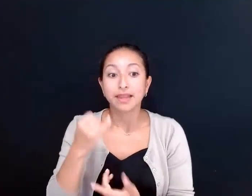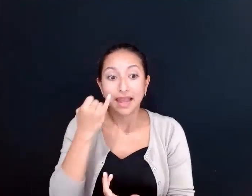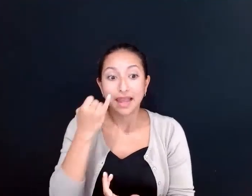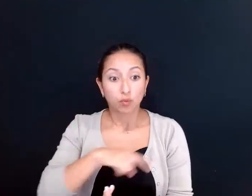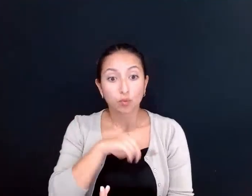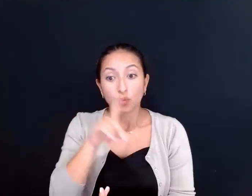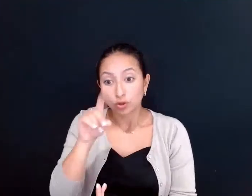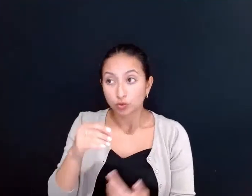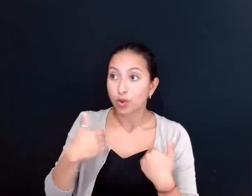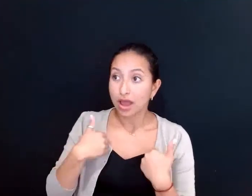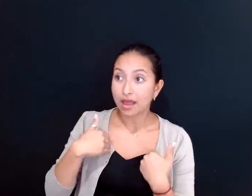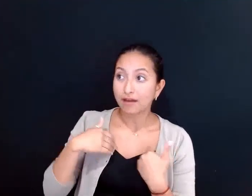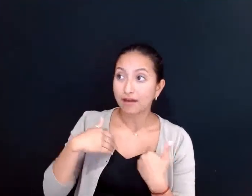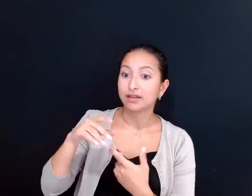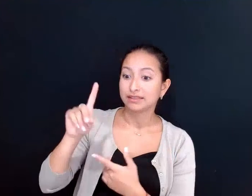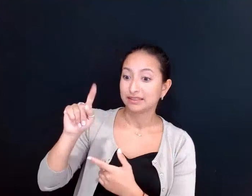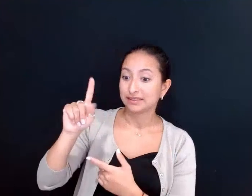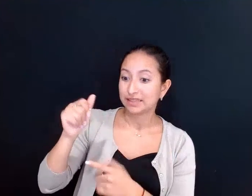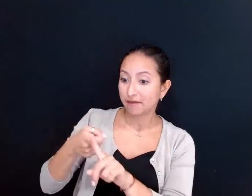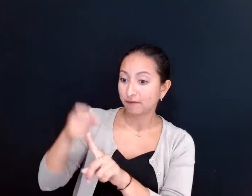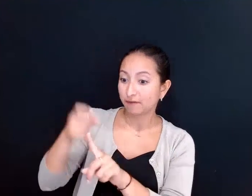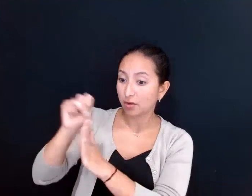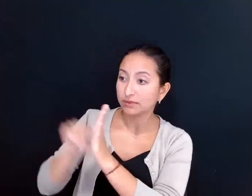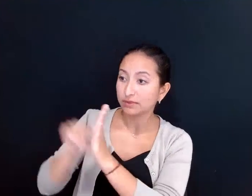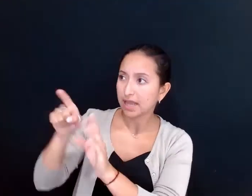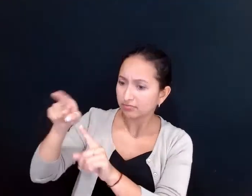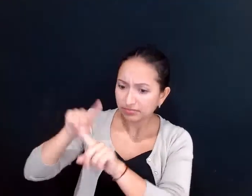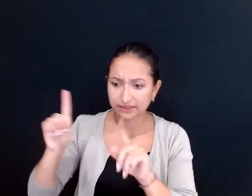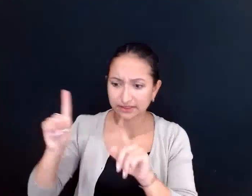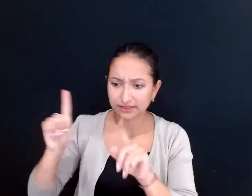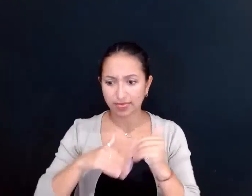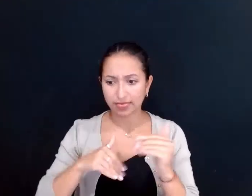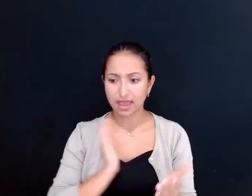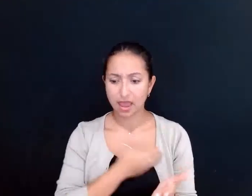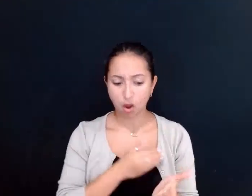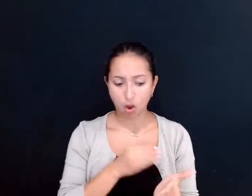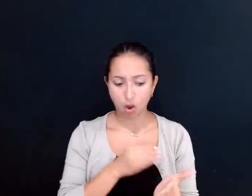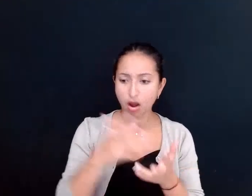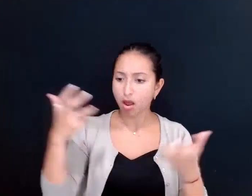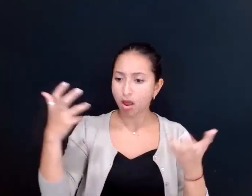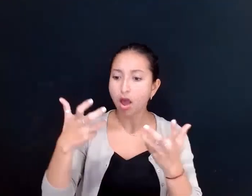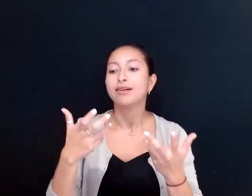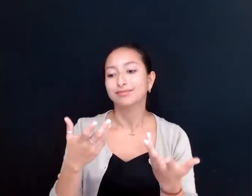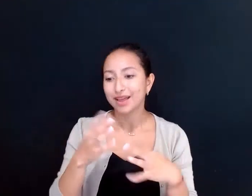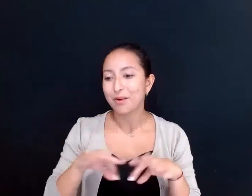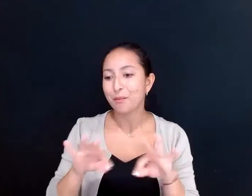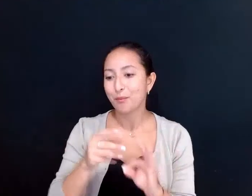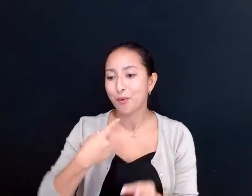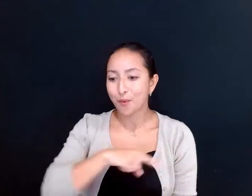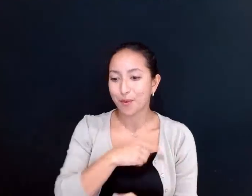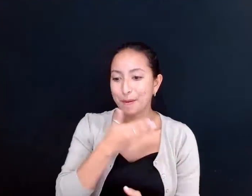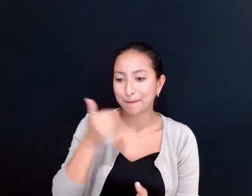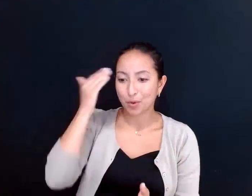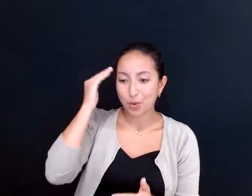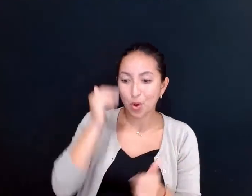from the state, that matches the record. So yes, we do encourage for individuals to be proactive and let us know